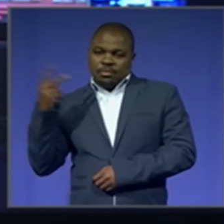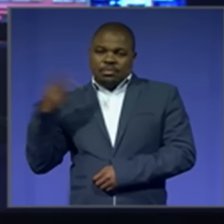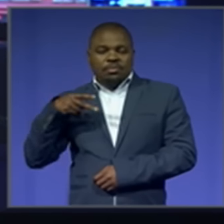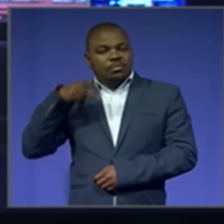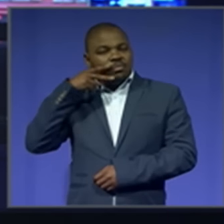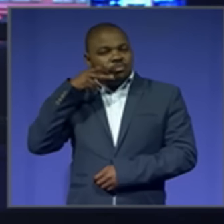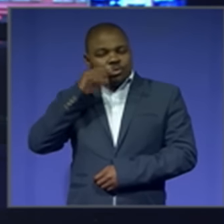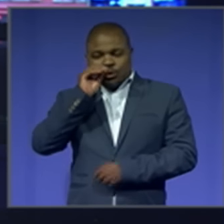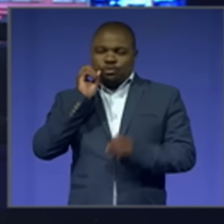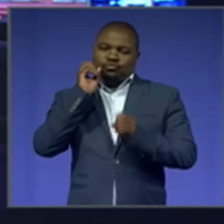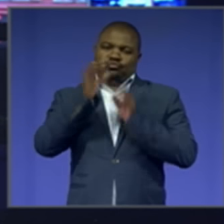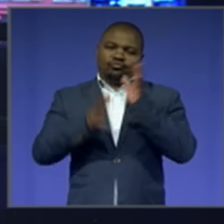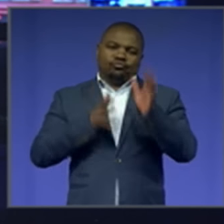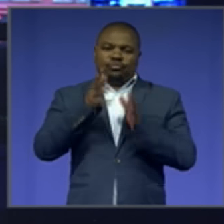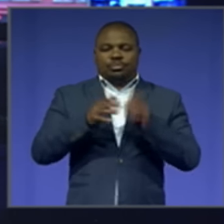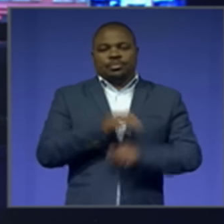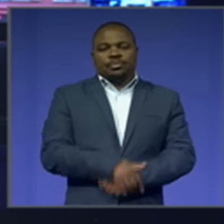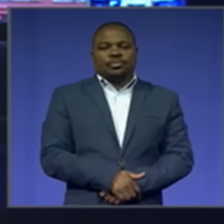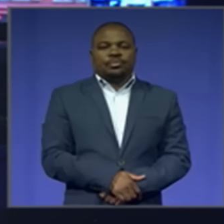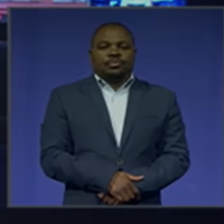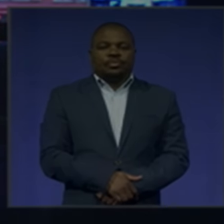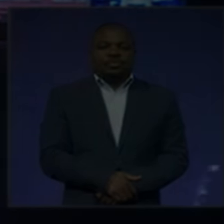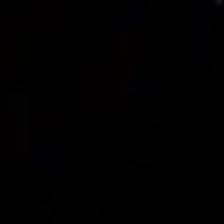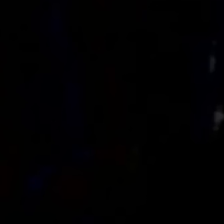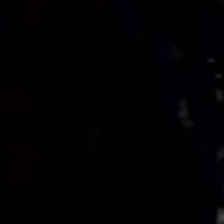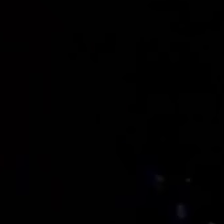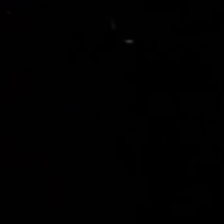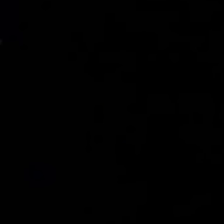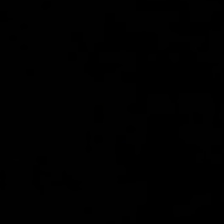le Agustin Letlalo.